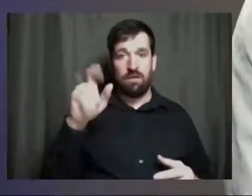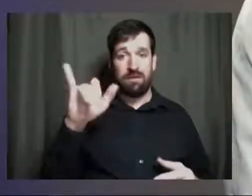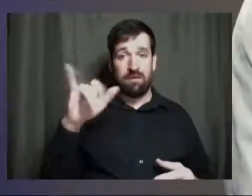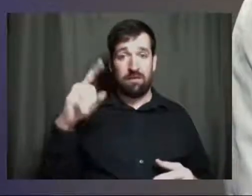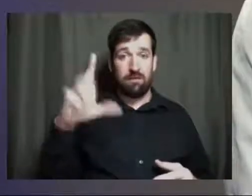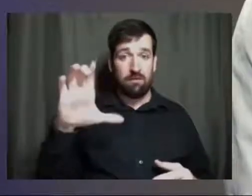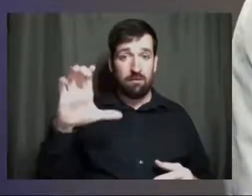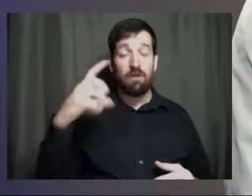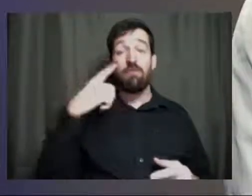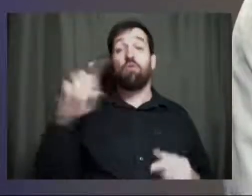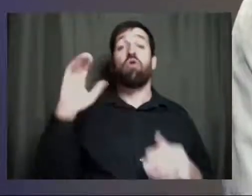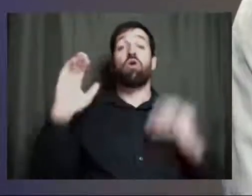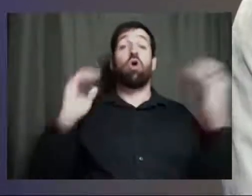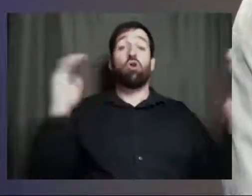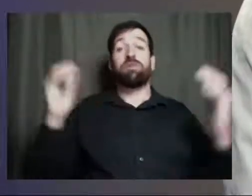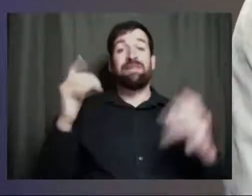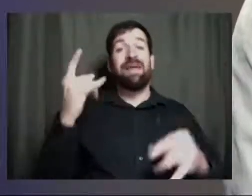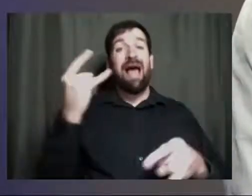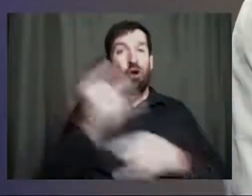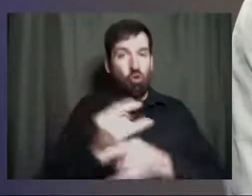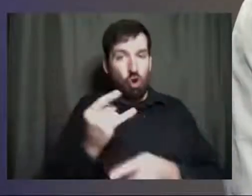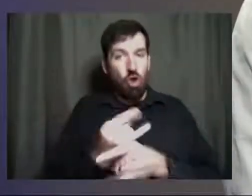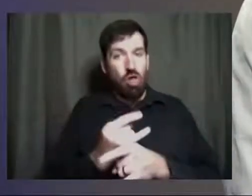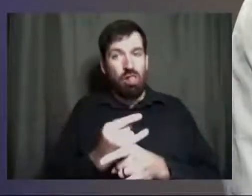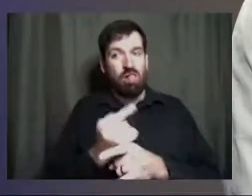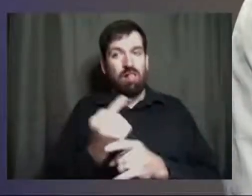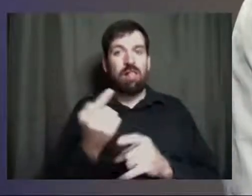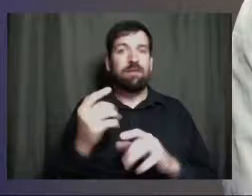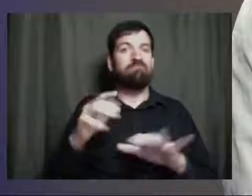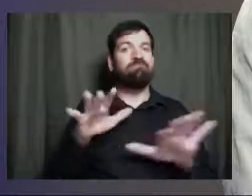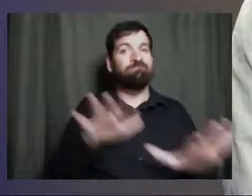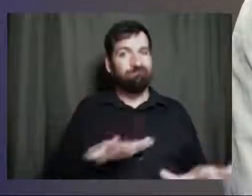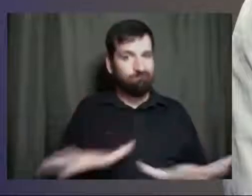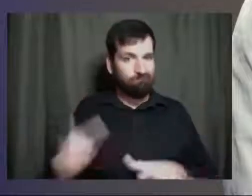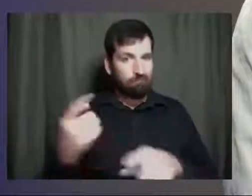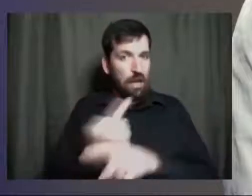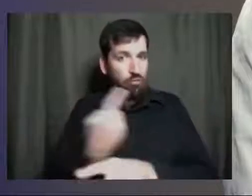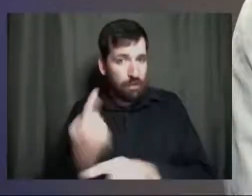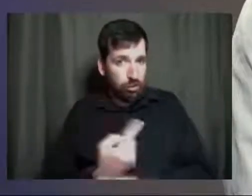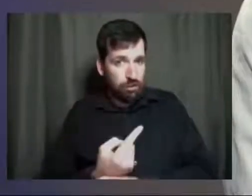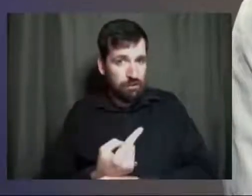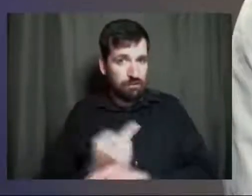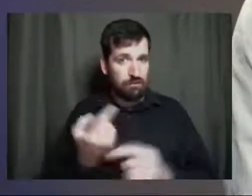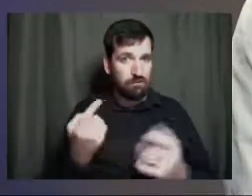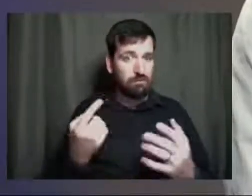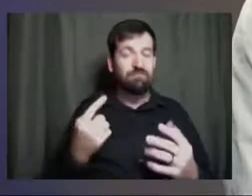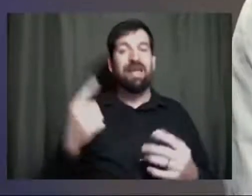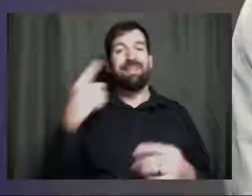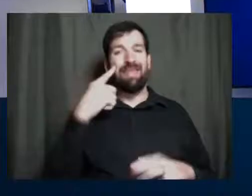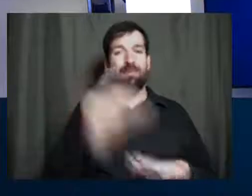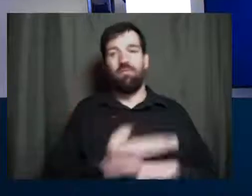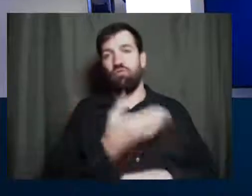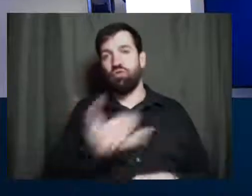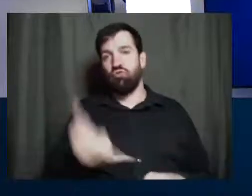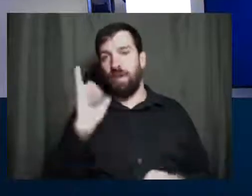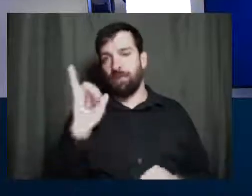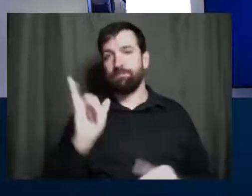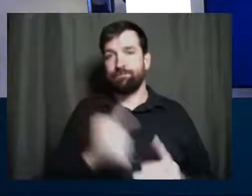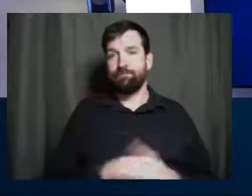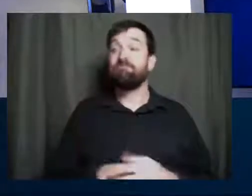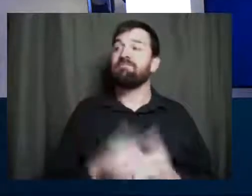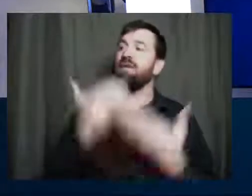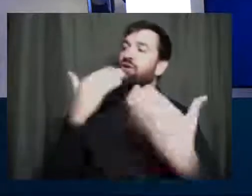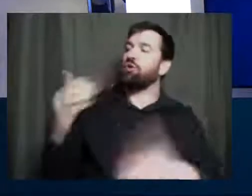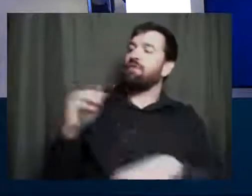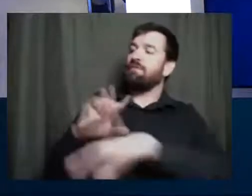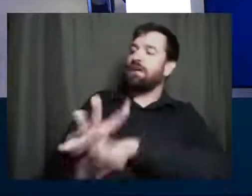that alcohol in moderation is the key, and always kind of think before you drink. Good advice. Is